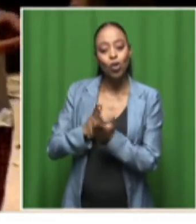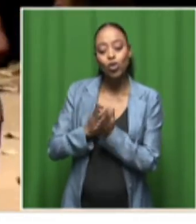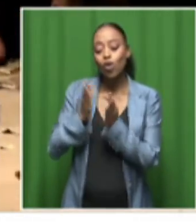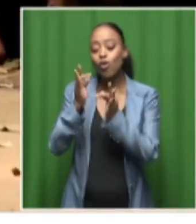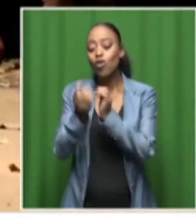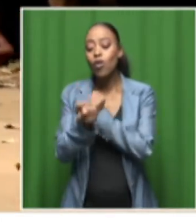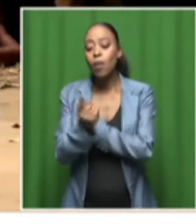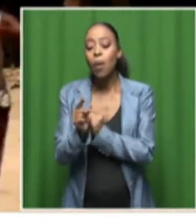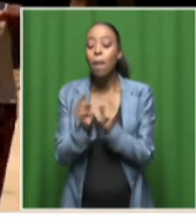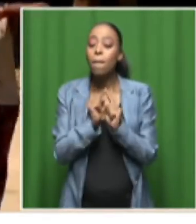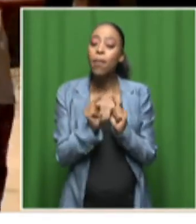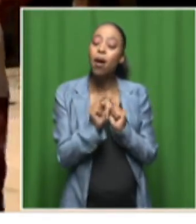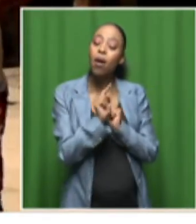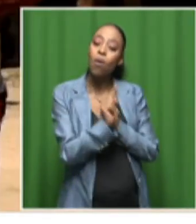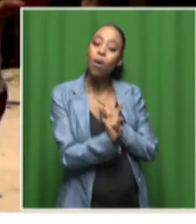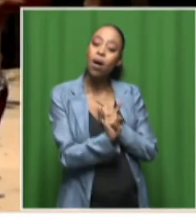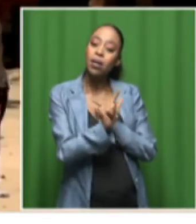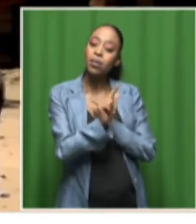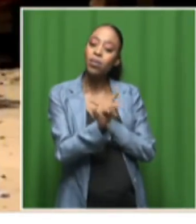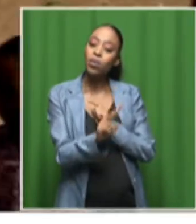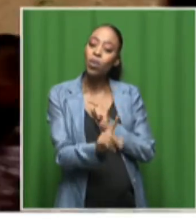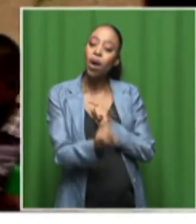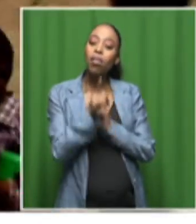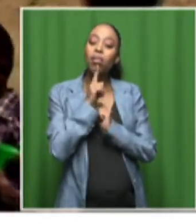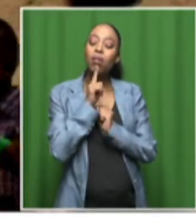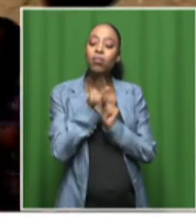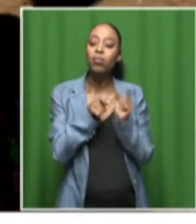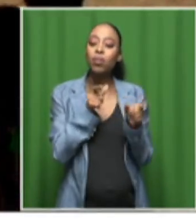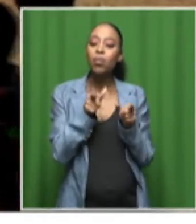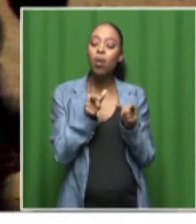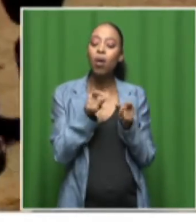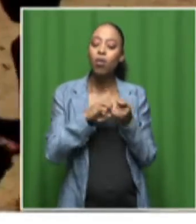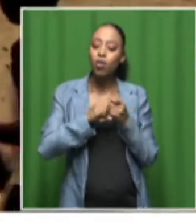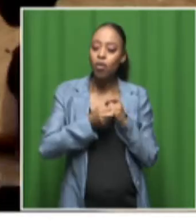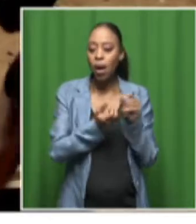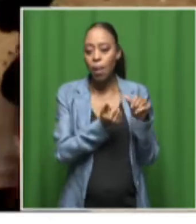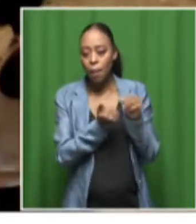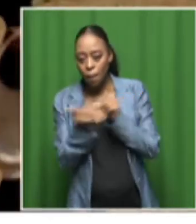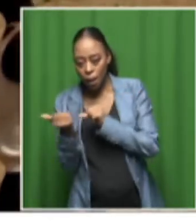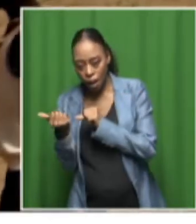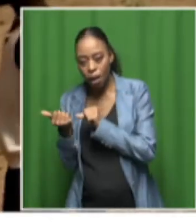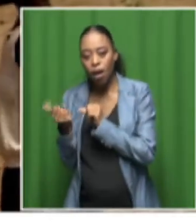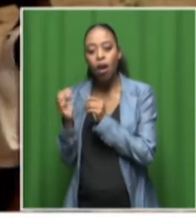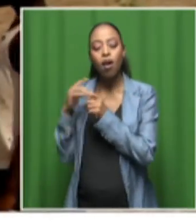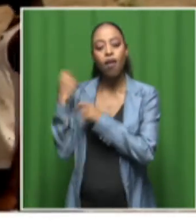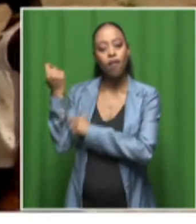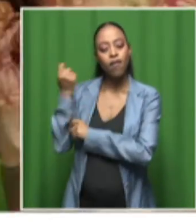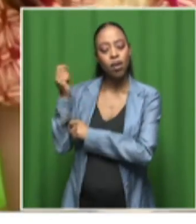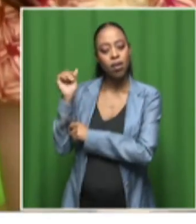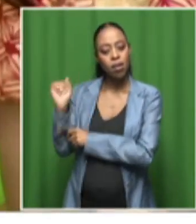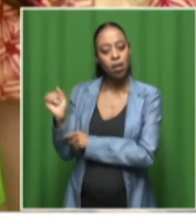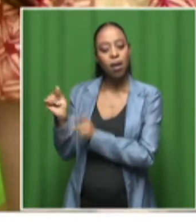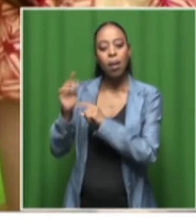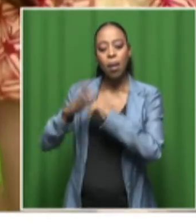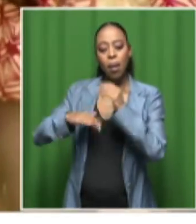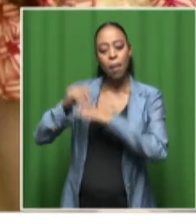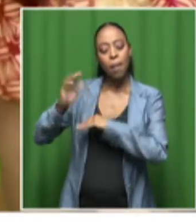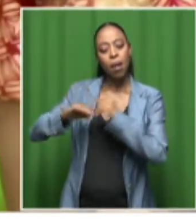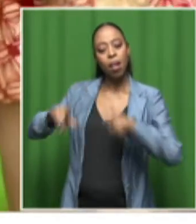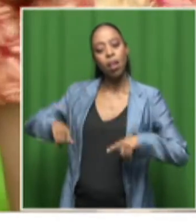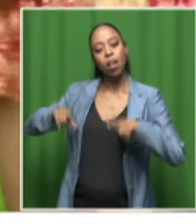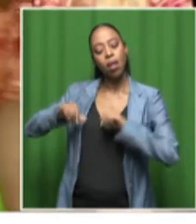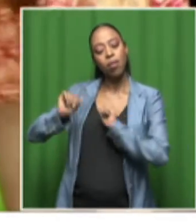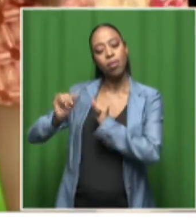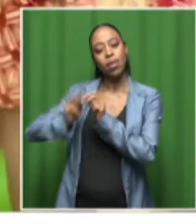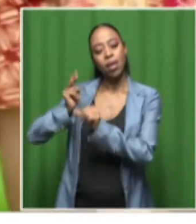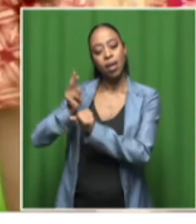do show that around 171,000 people have tried to return to their burned-down villages and rebuild their lives.